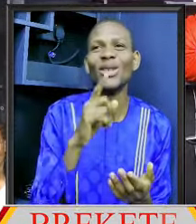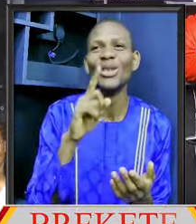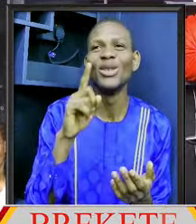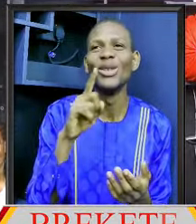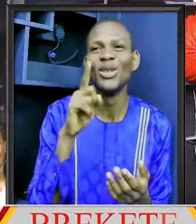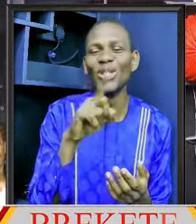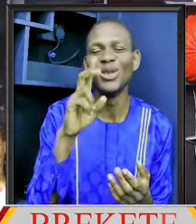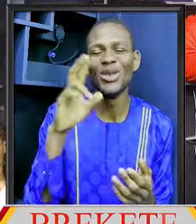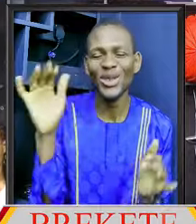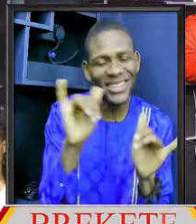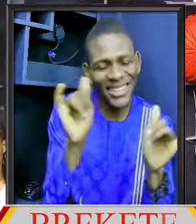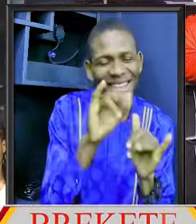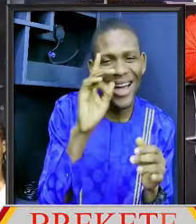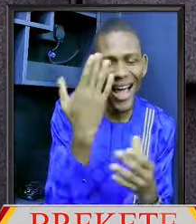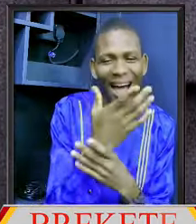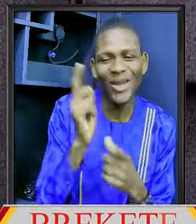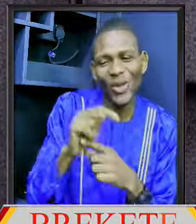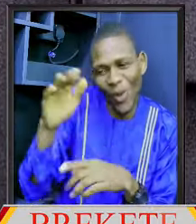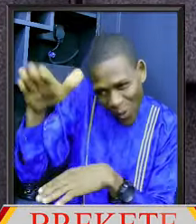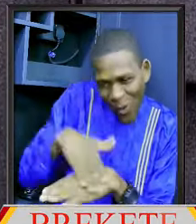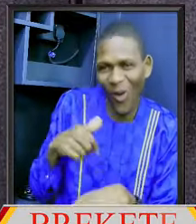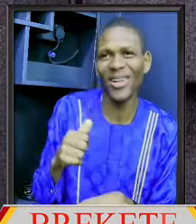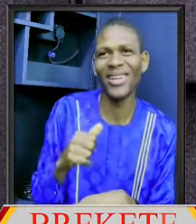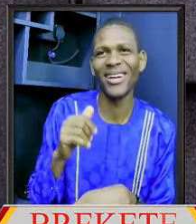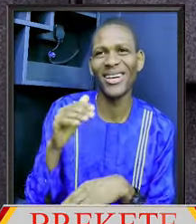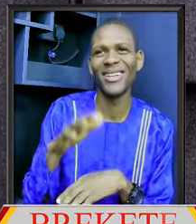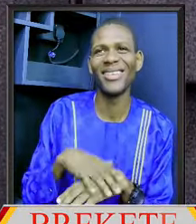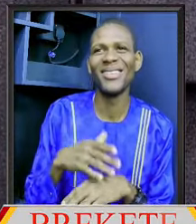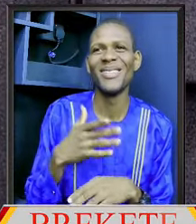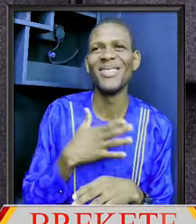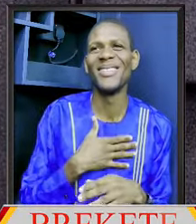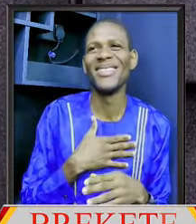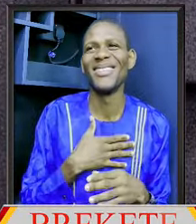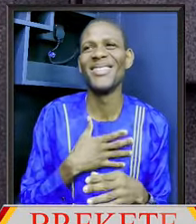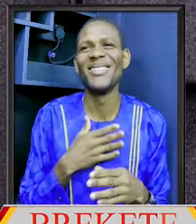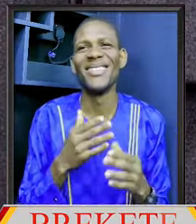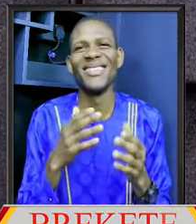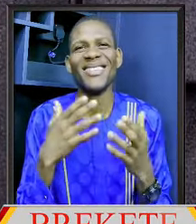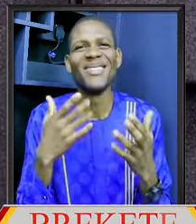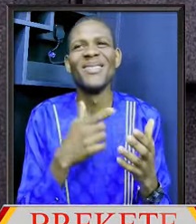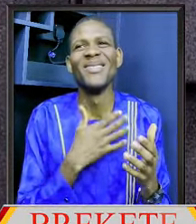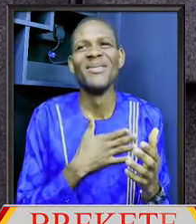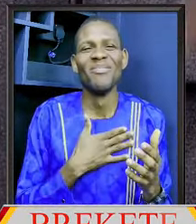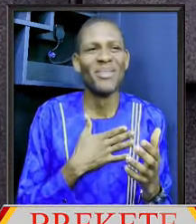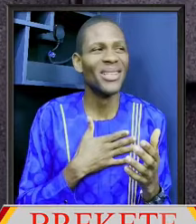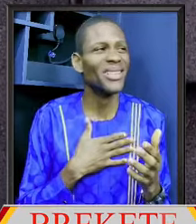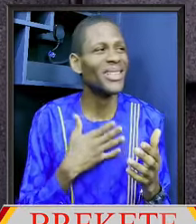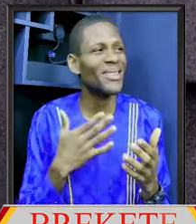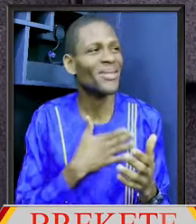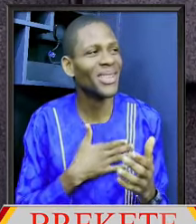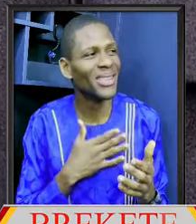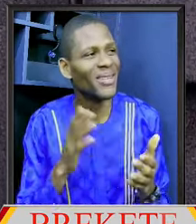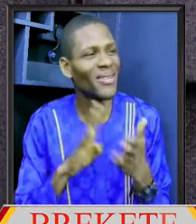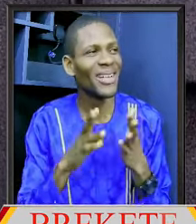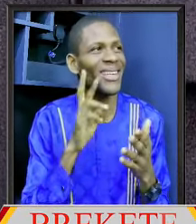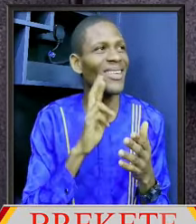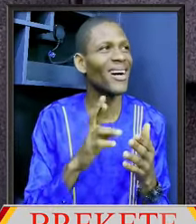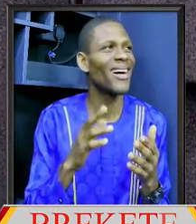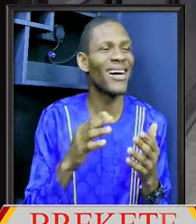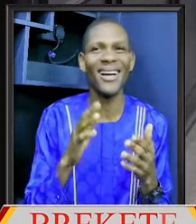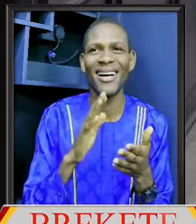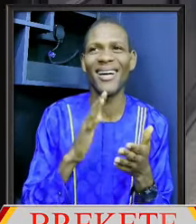Use the same hand, call him back. I beg. I'm going to have you beg and make you give another. Maybe not today, but forgive her. Have